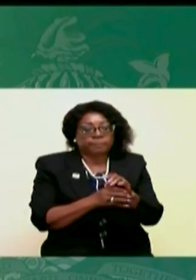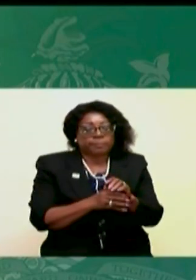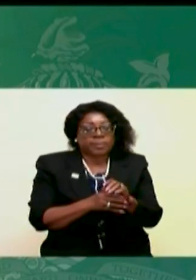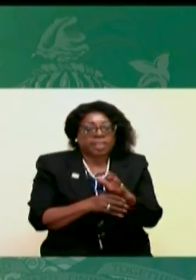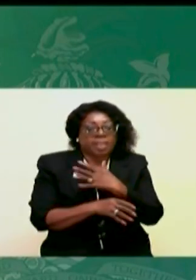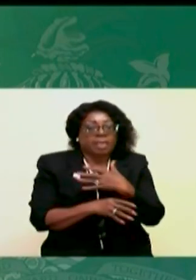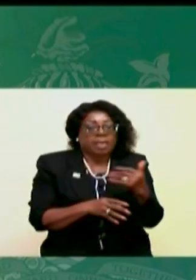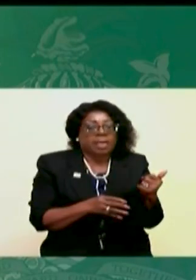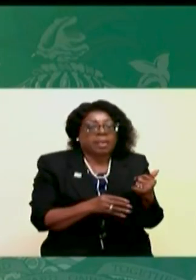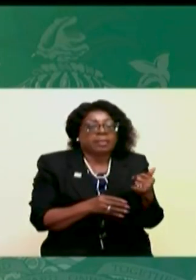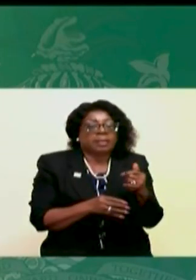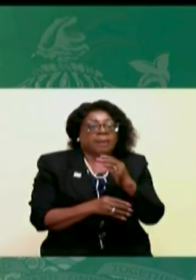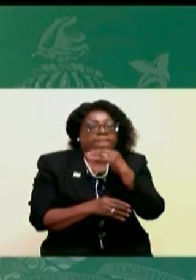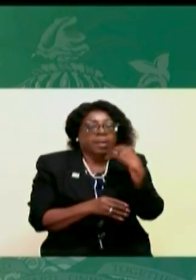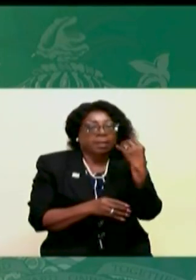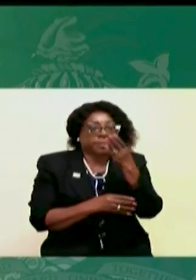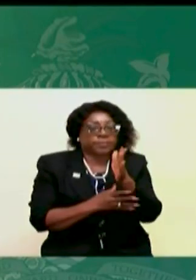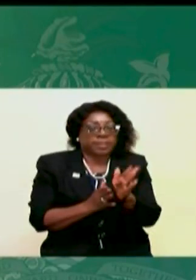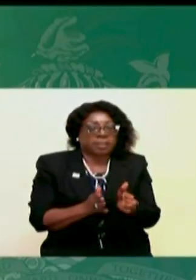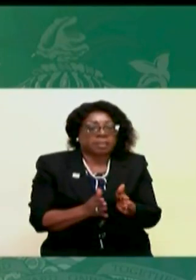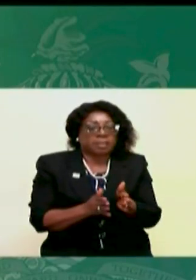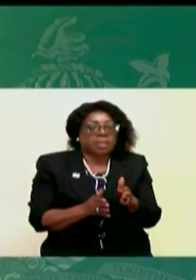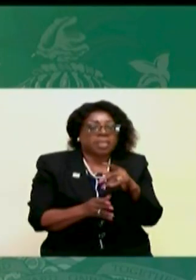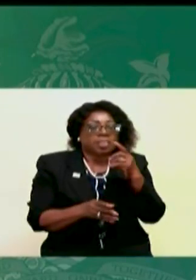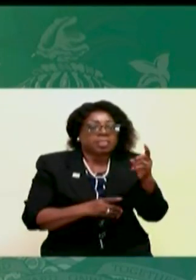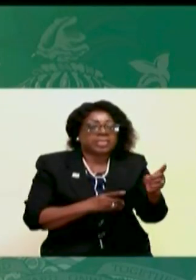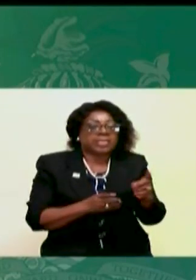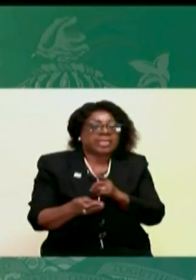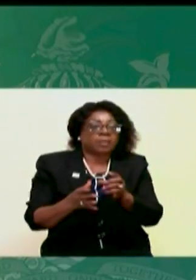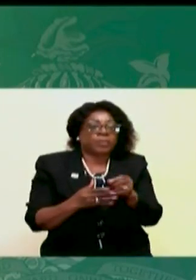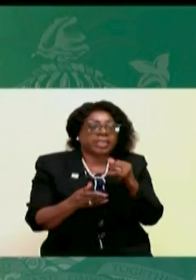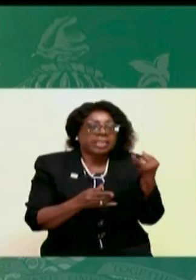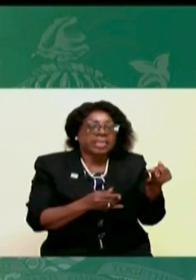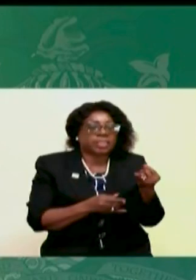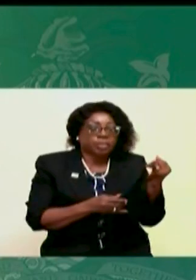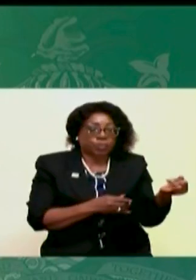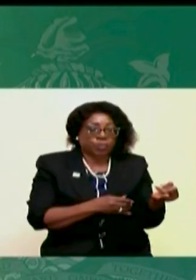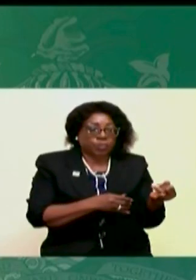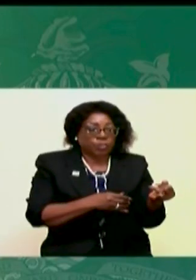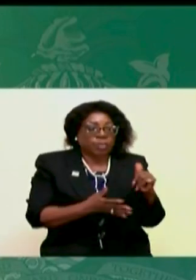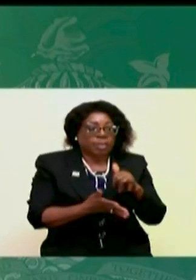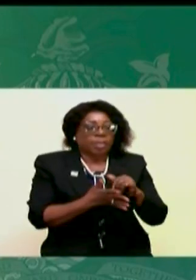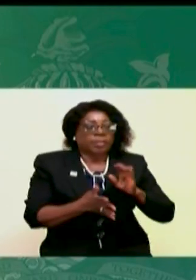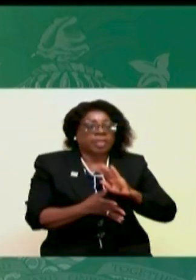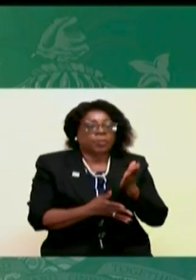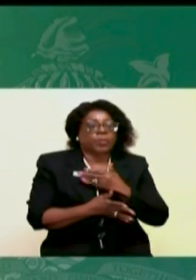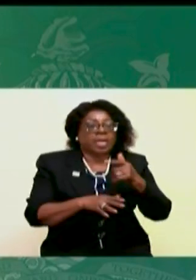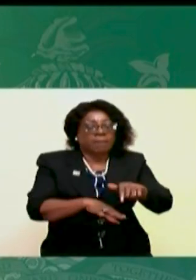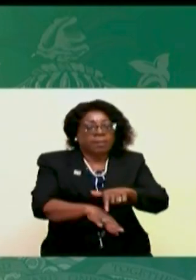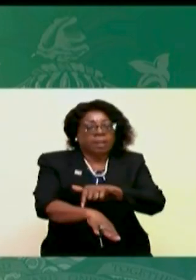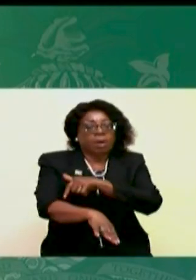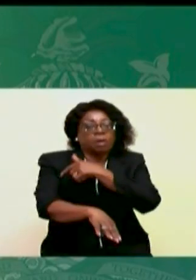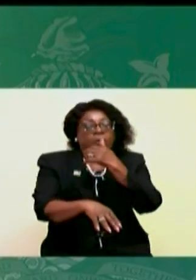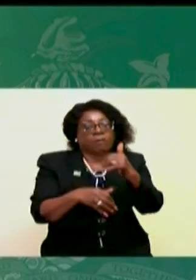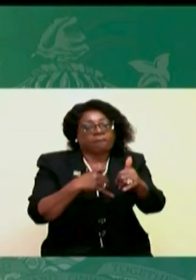And, Madam Speaker, she dealt with an issue that we have long fought